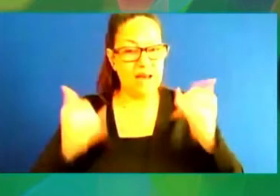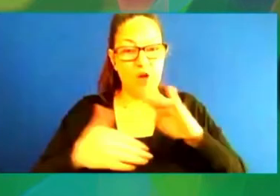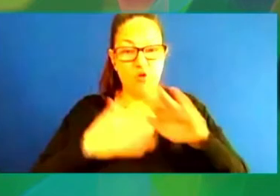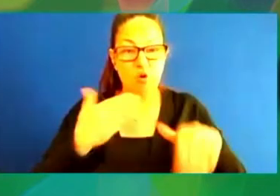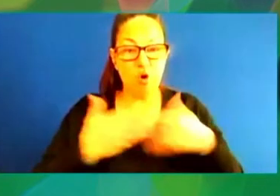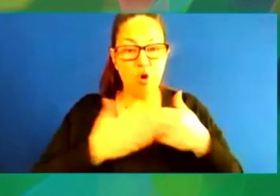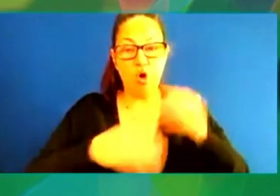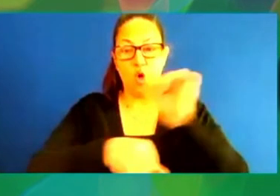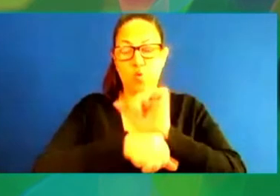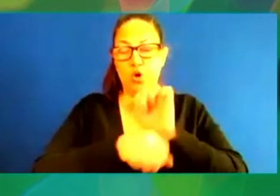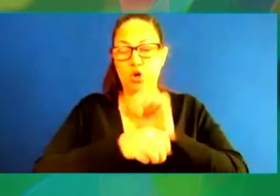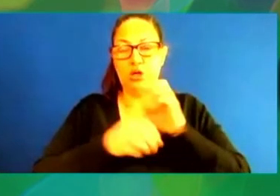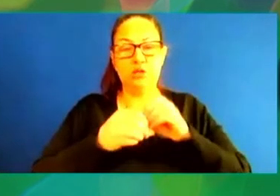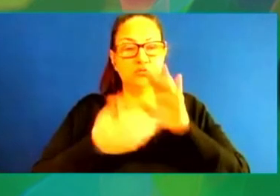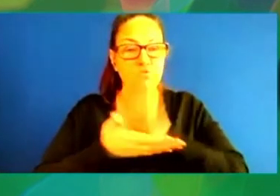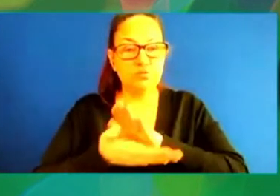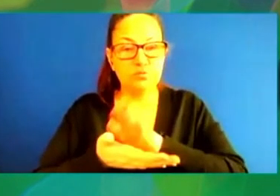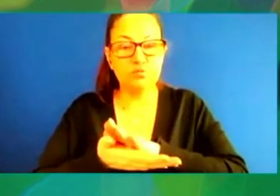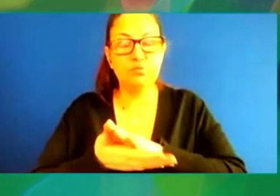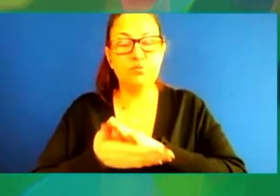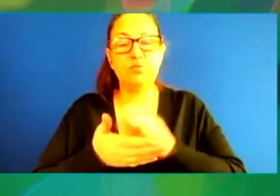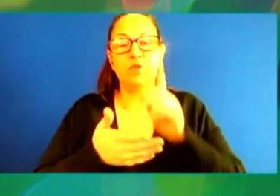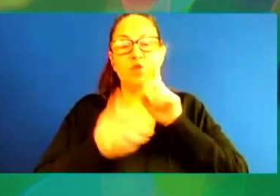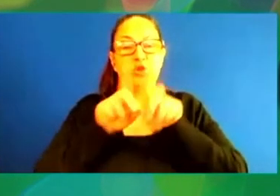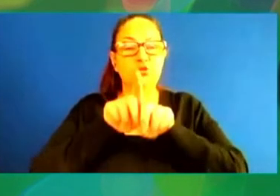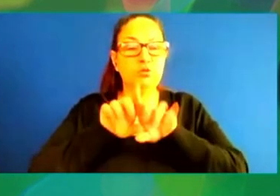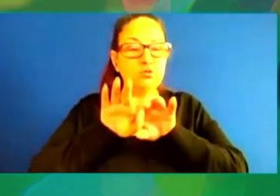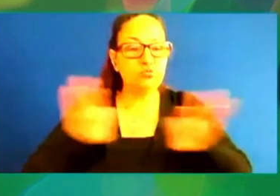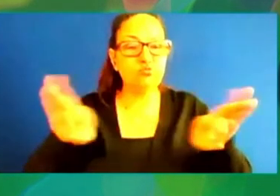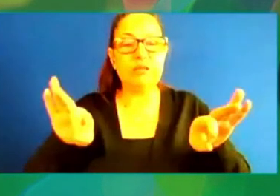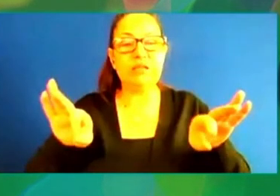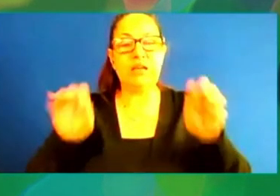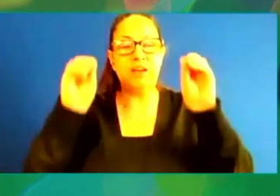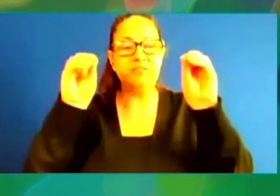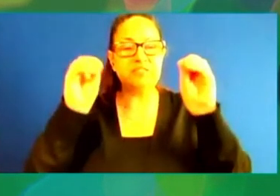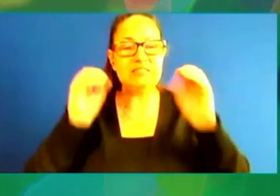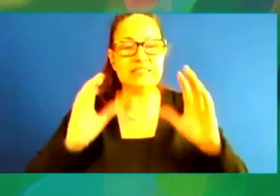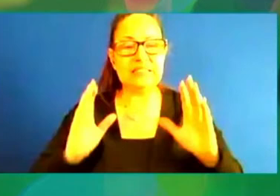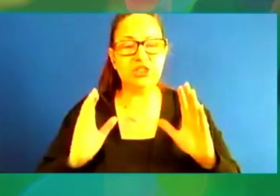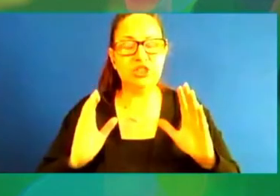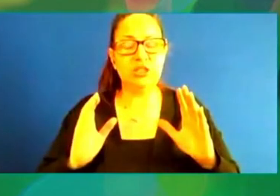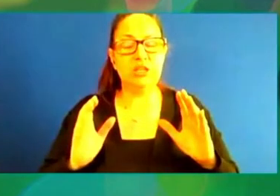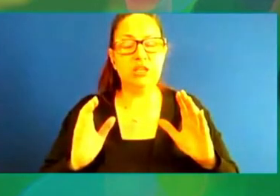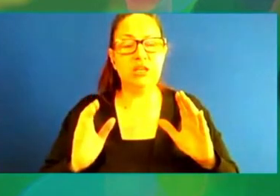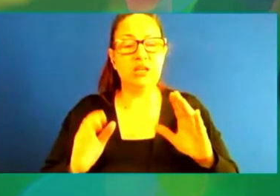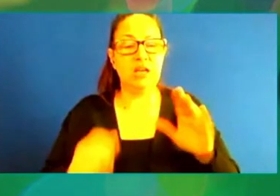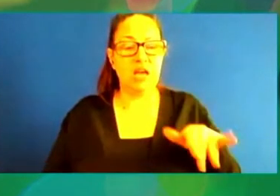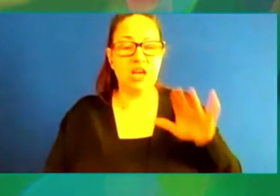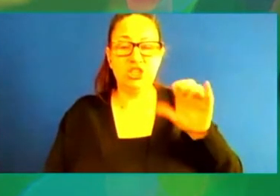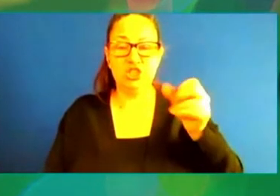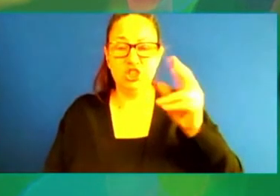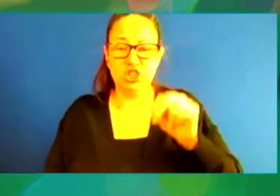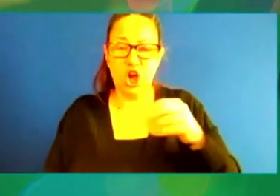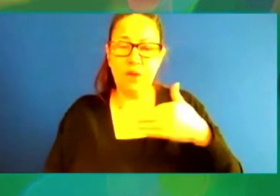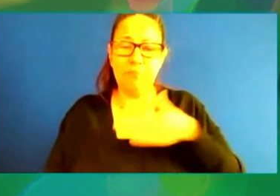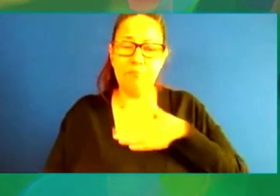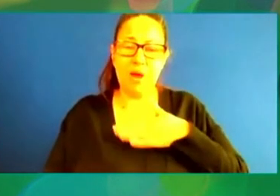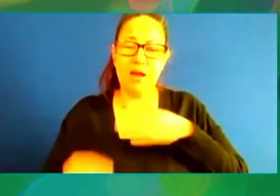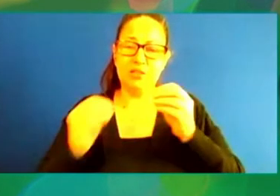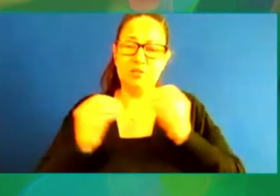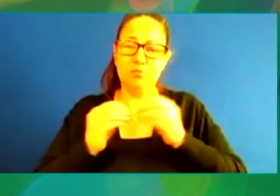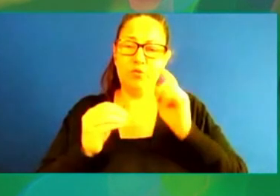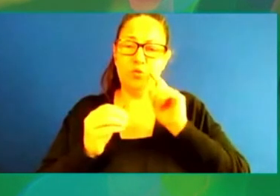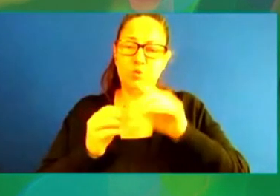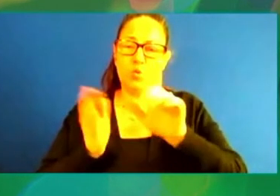in academia in a degree of teaching at the same time. I'm curious, and John, my question is more about your role in